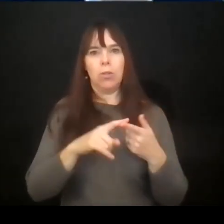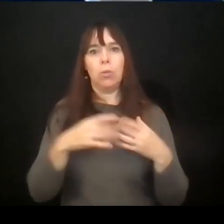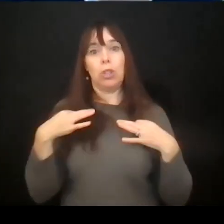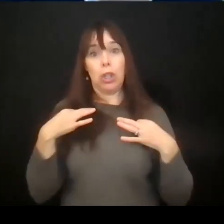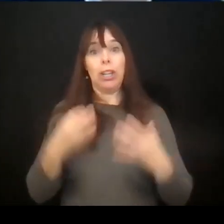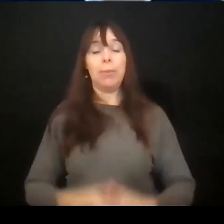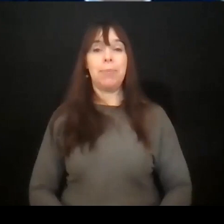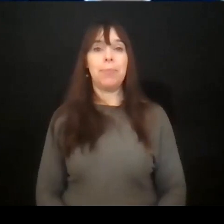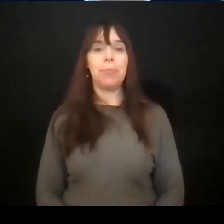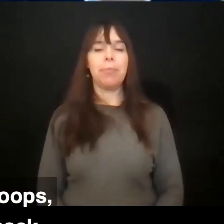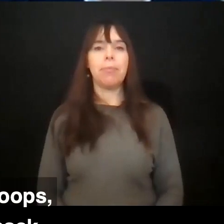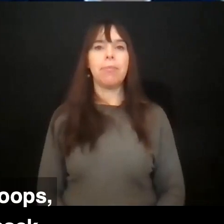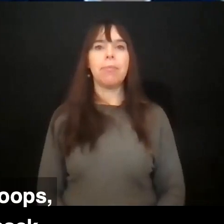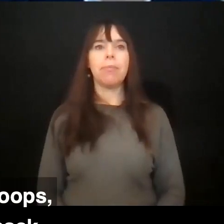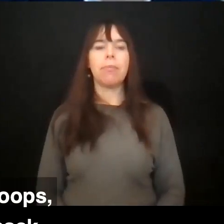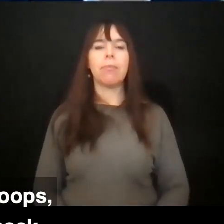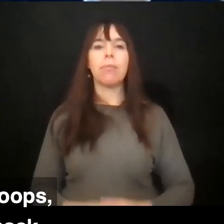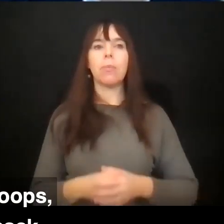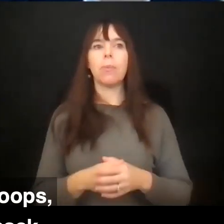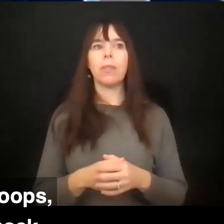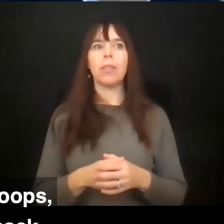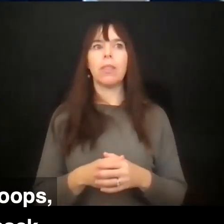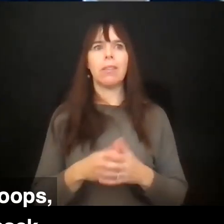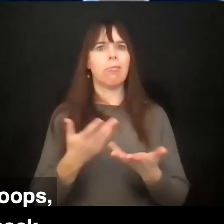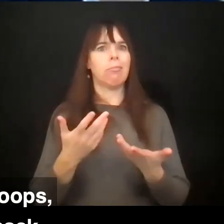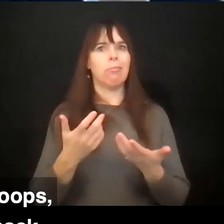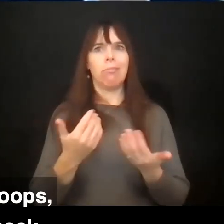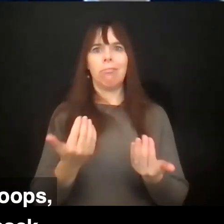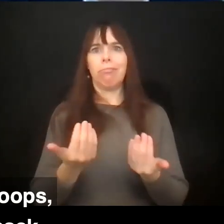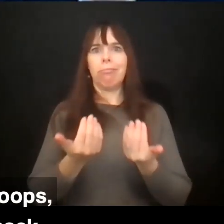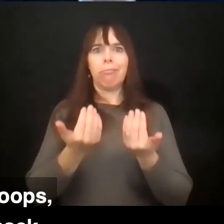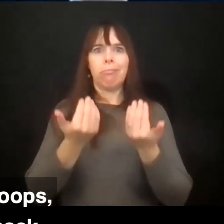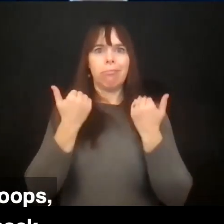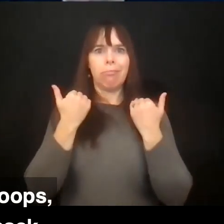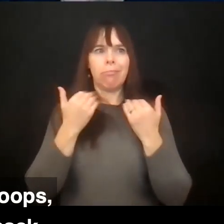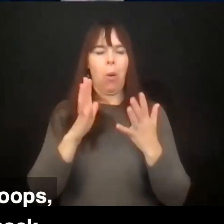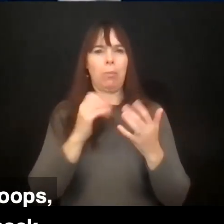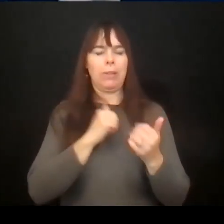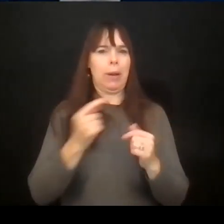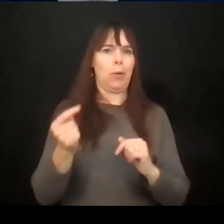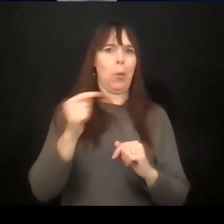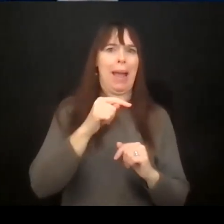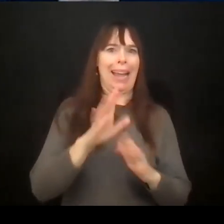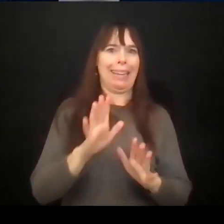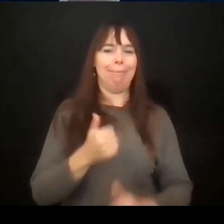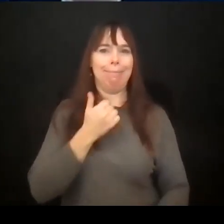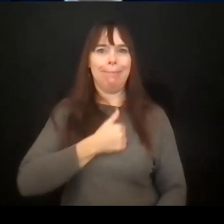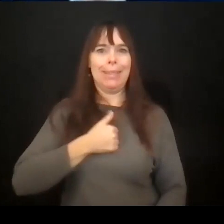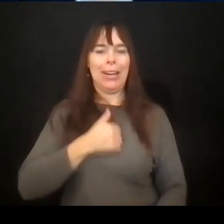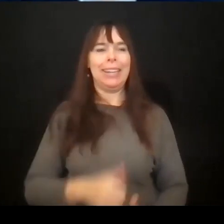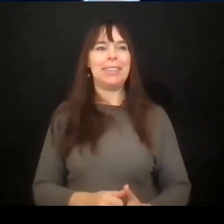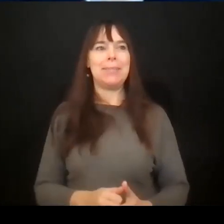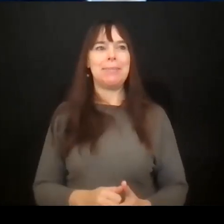buckskin. It would take probably, let me go back.